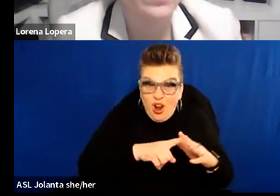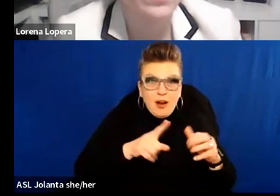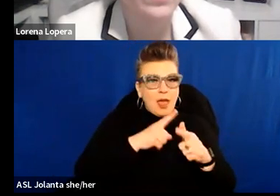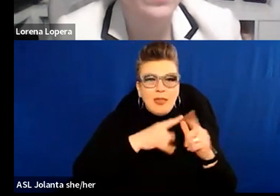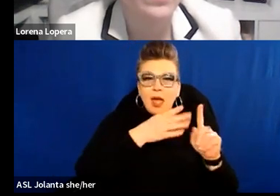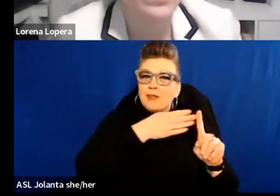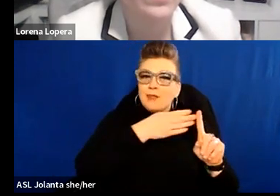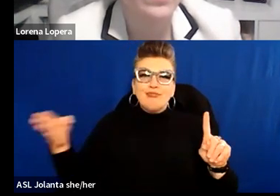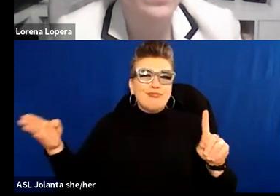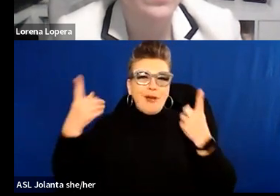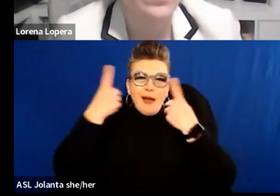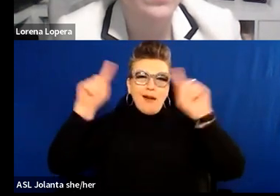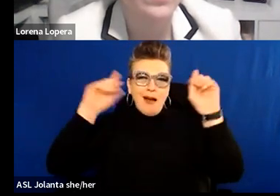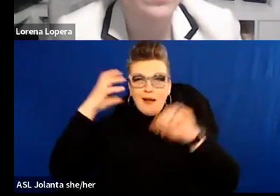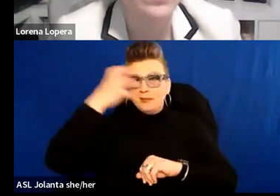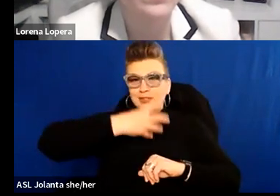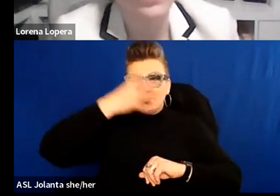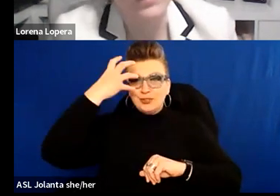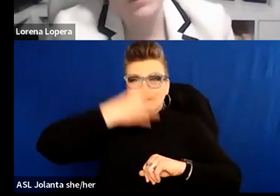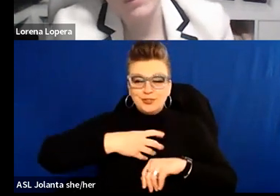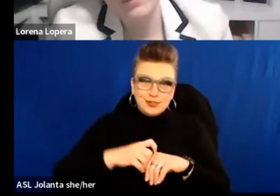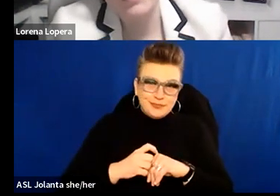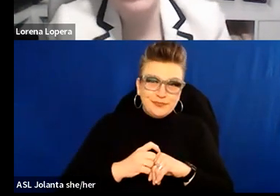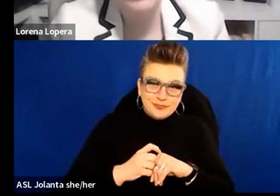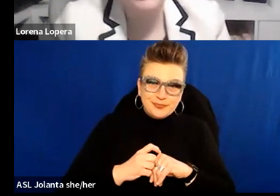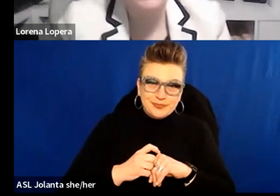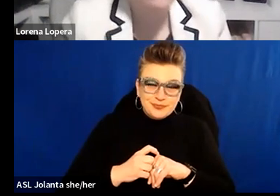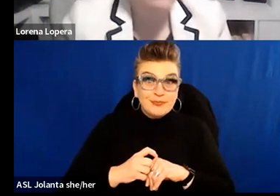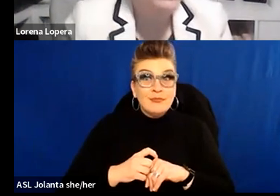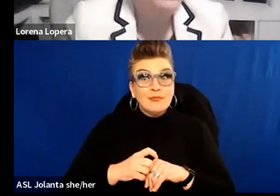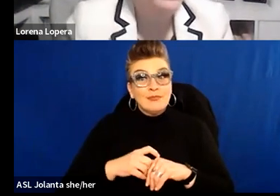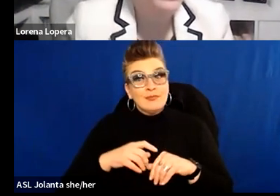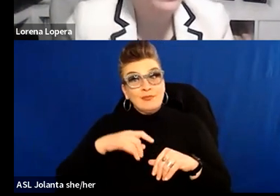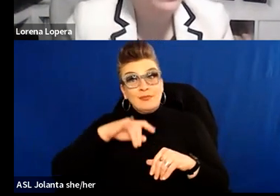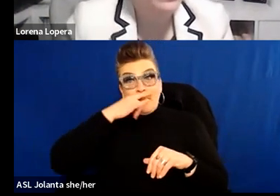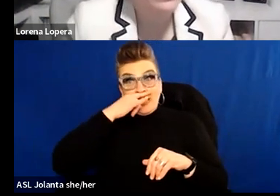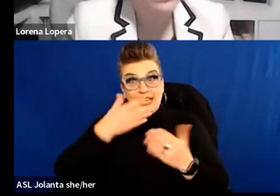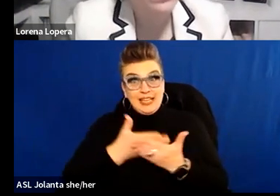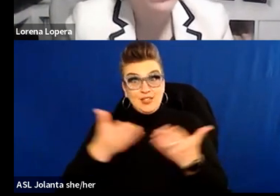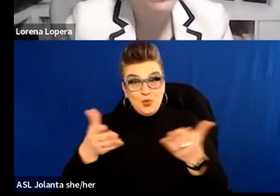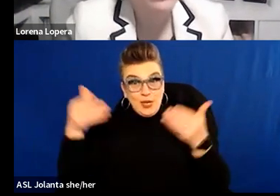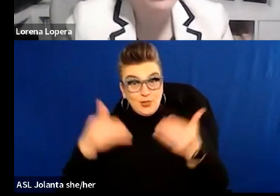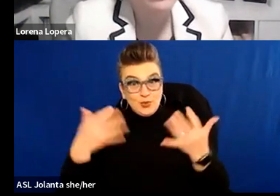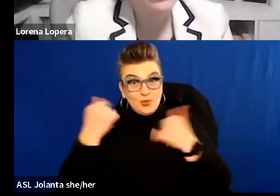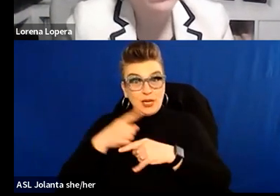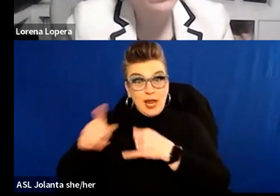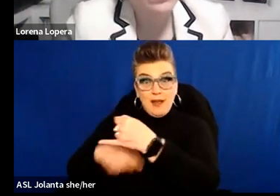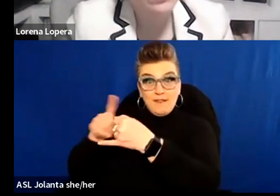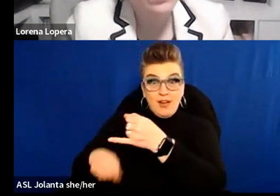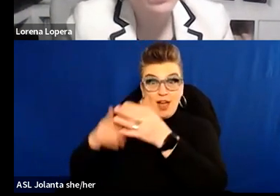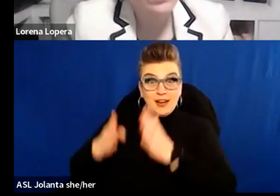7 to 12. so uh the kids that you uh introduced today the the finalists you know was what we call